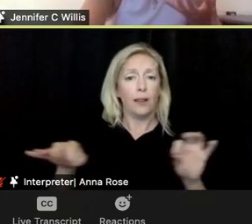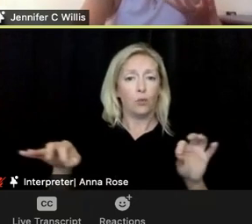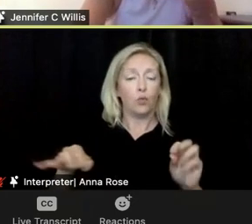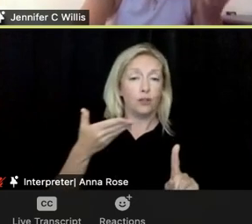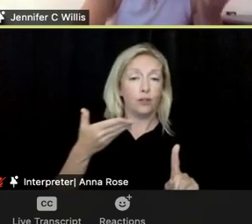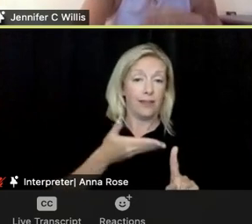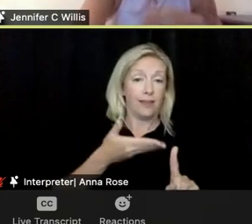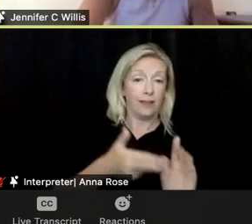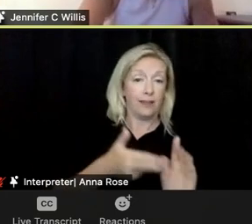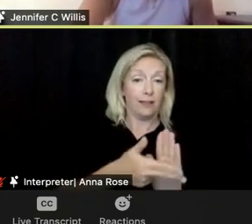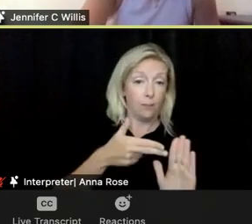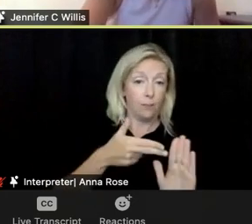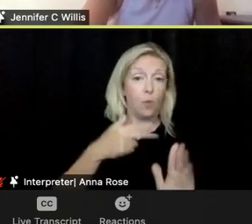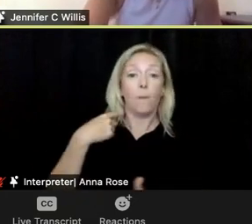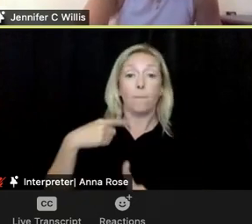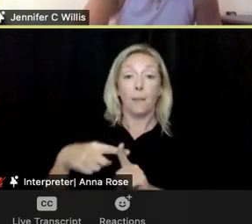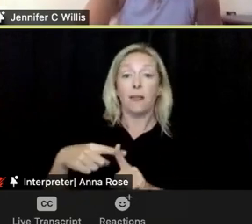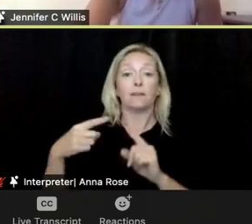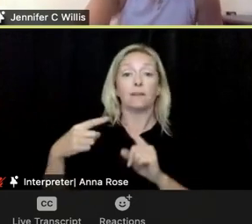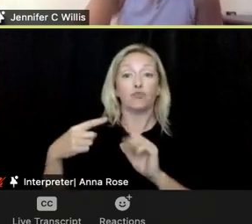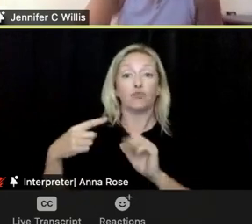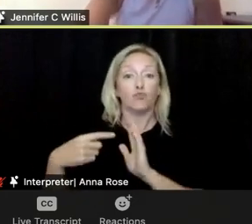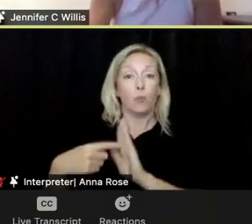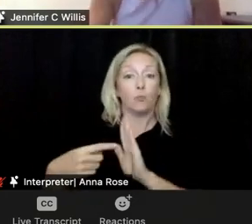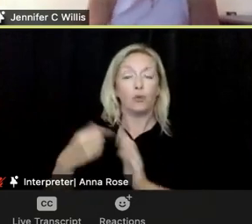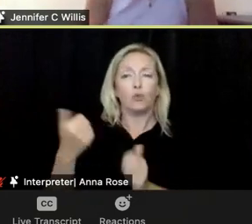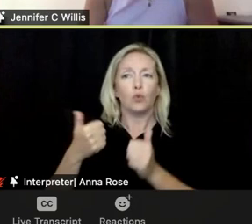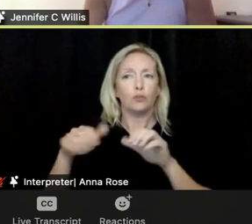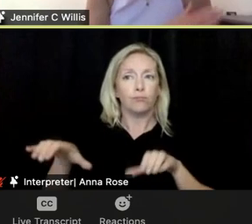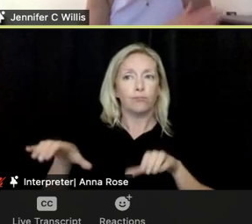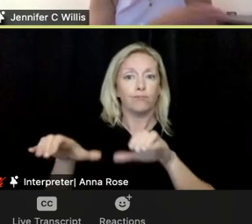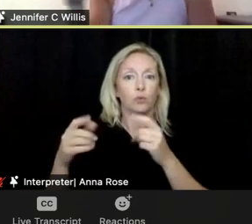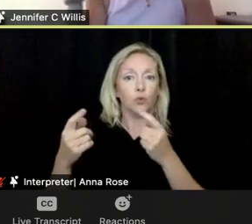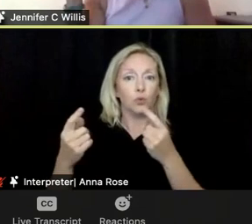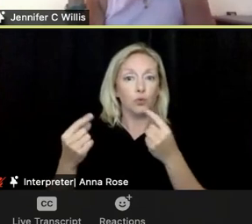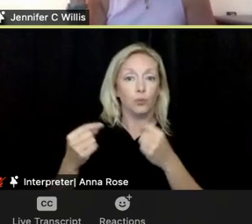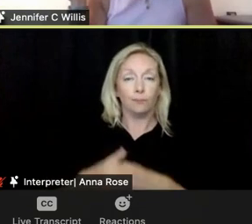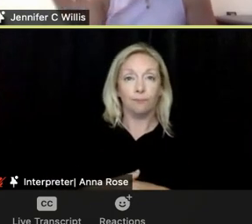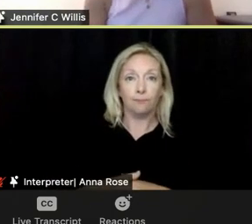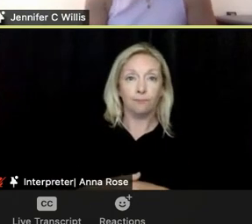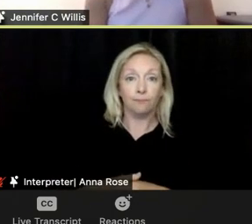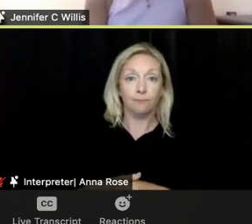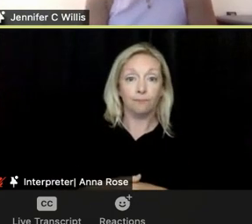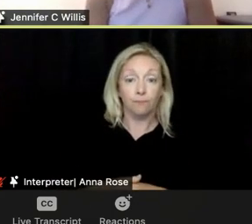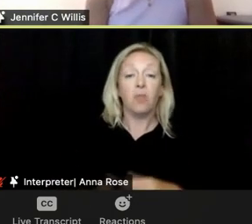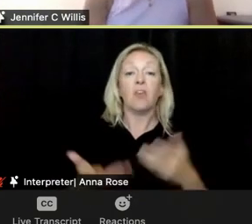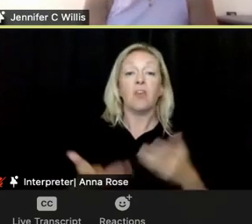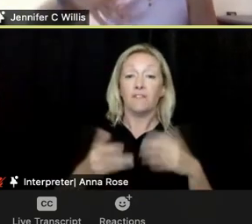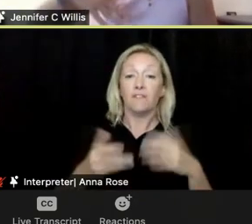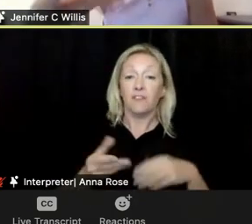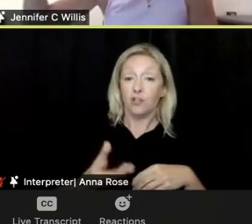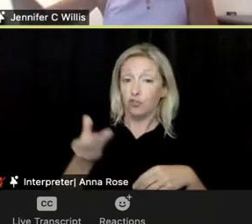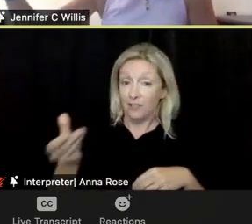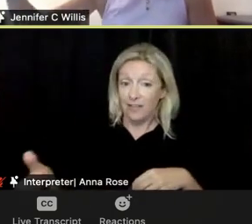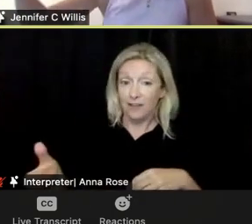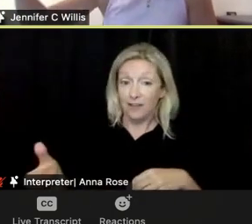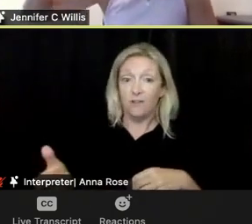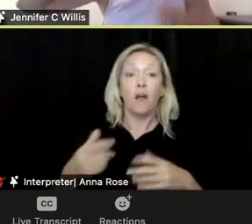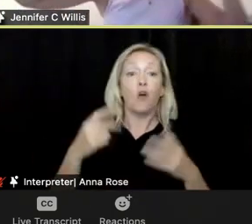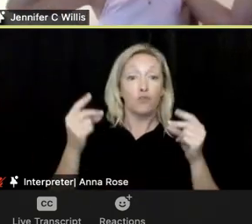is and what its activity it's referring to. And then we want to go do that thing. If we wait